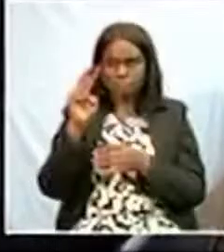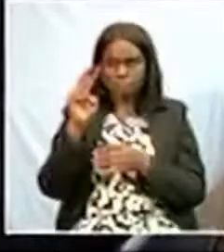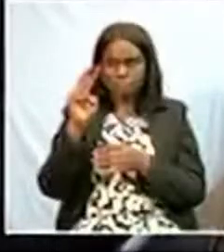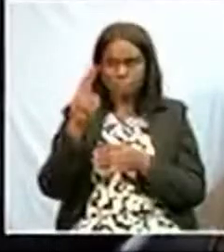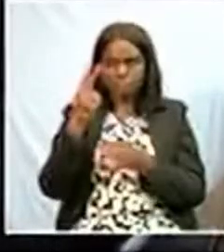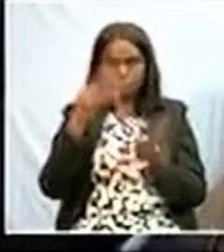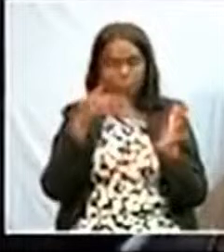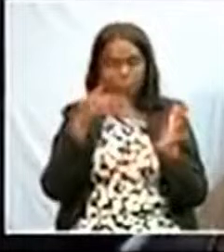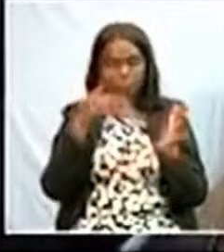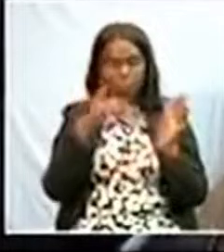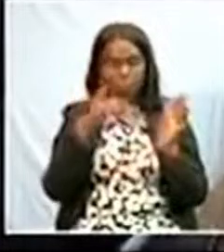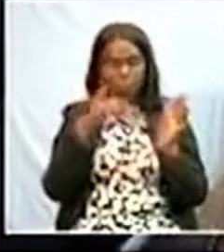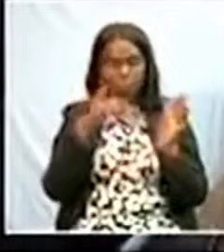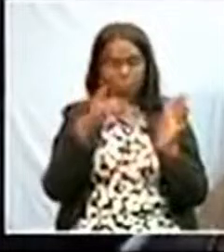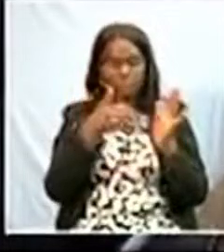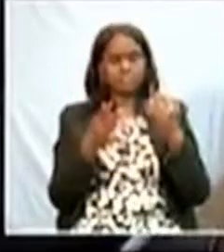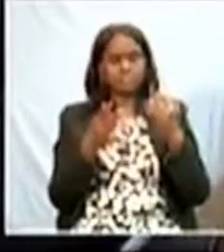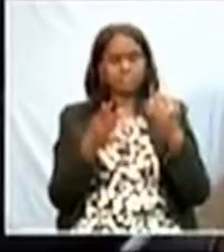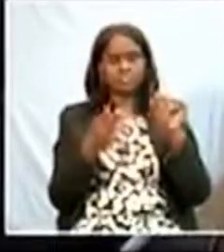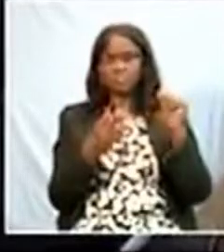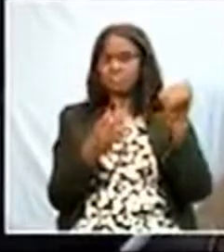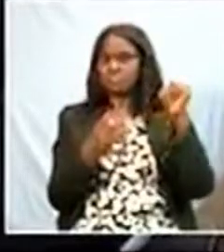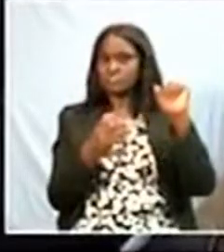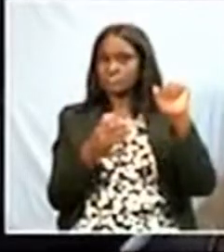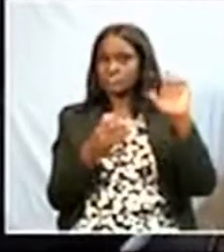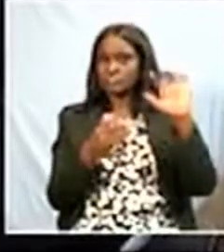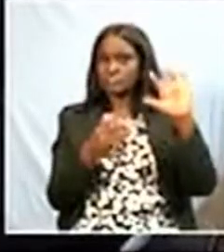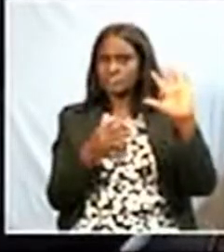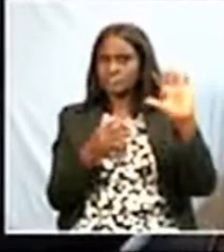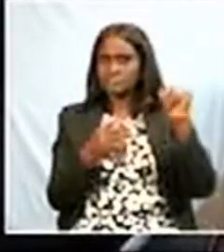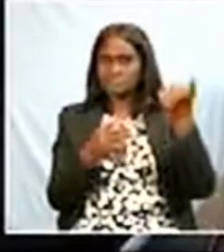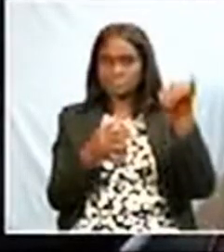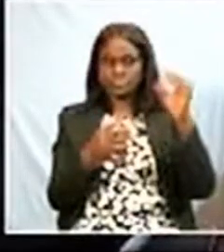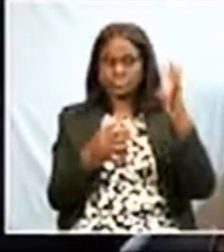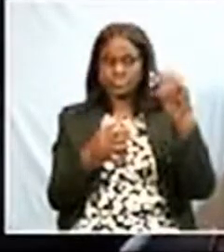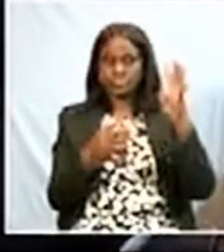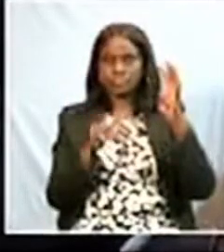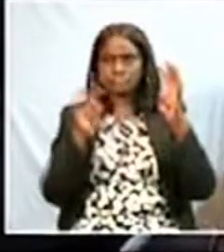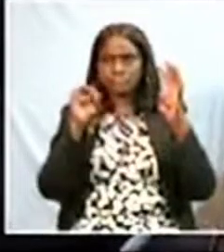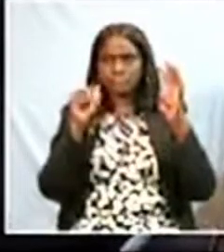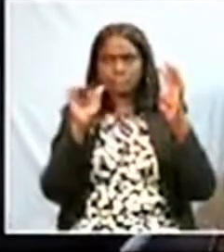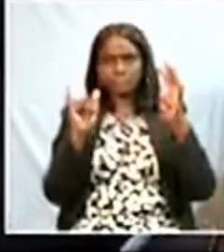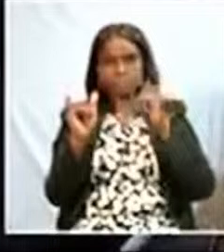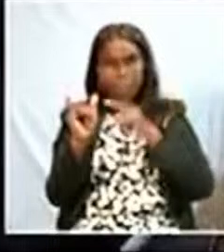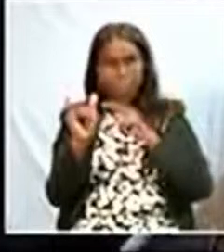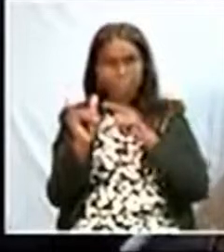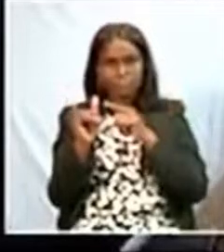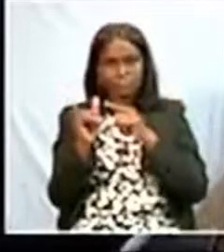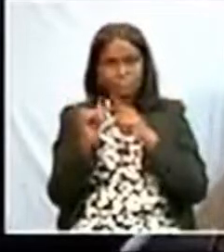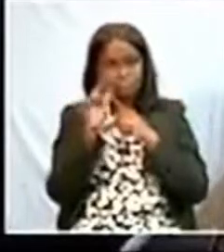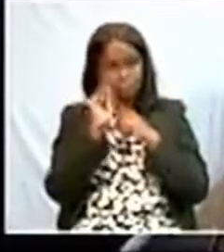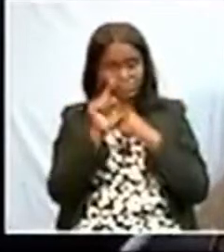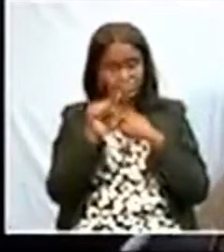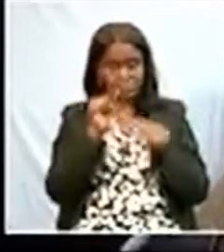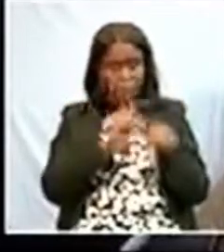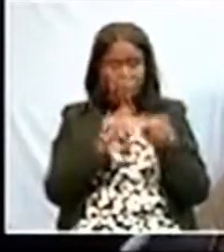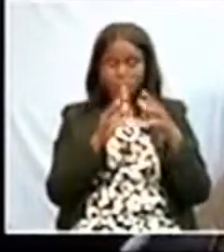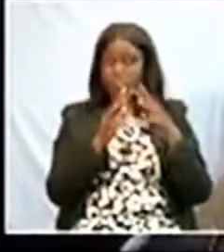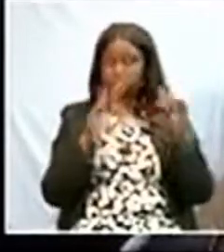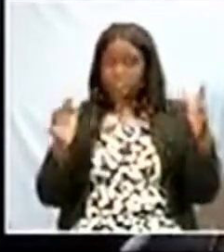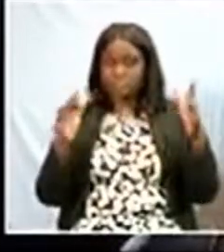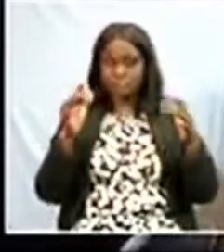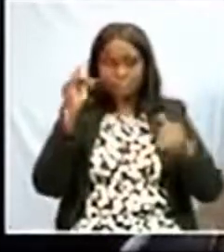February to 14th May, this period